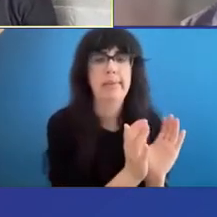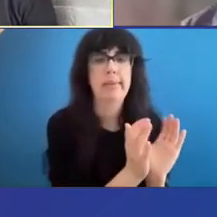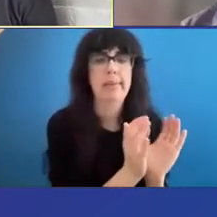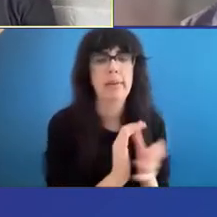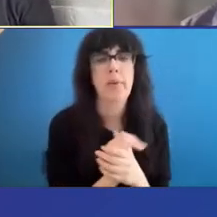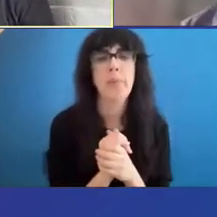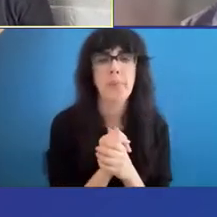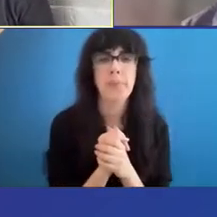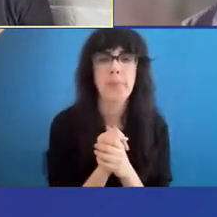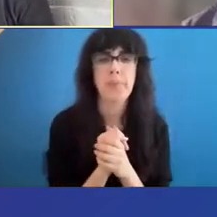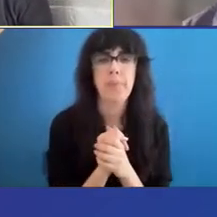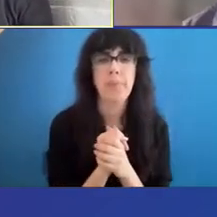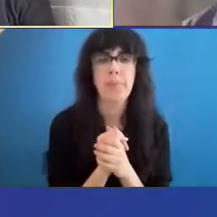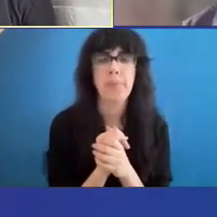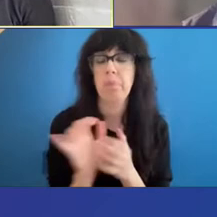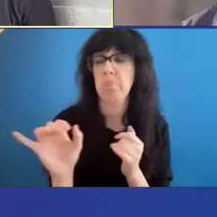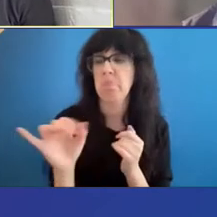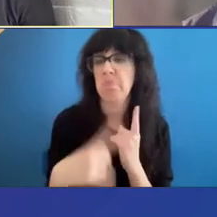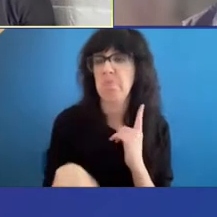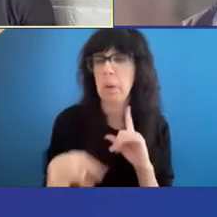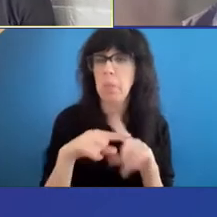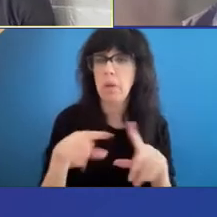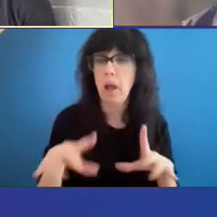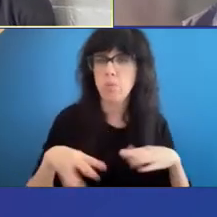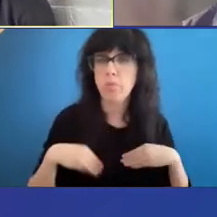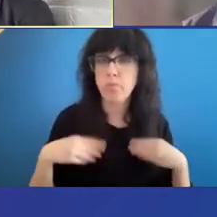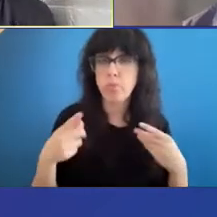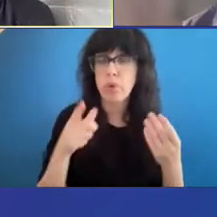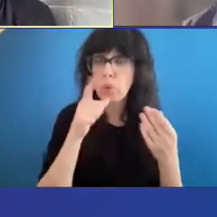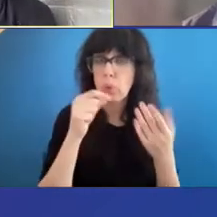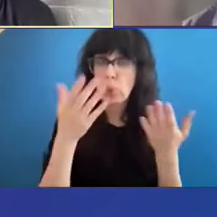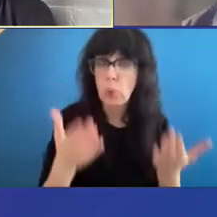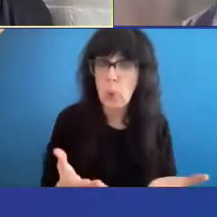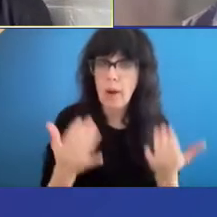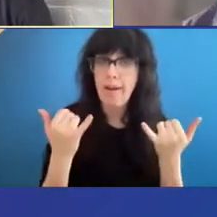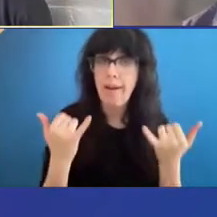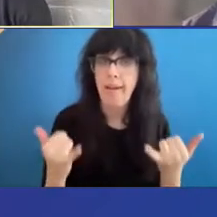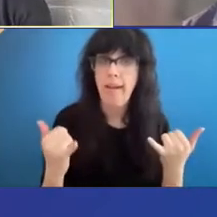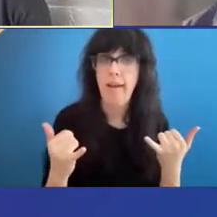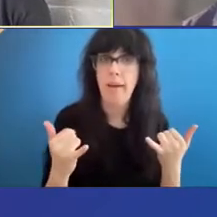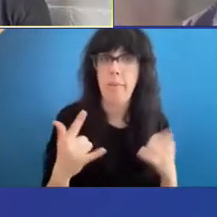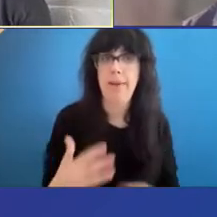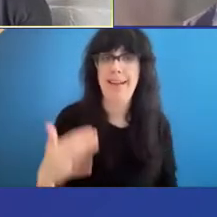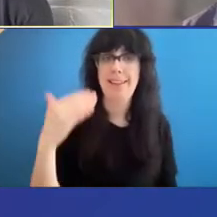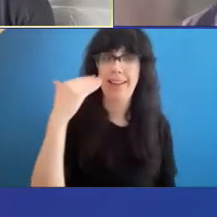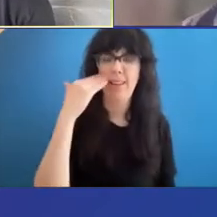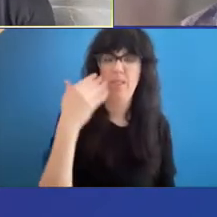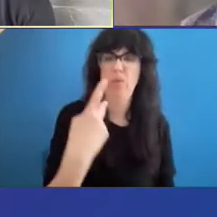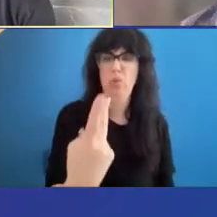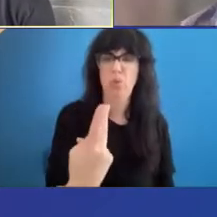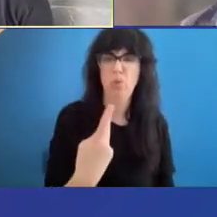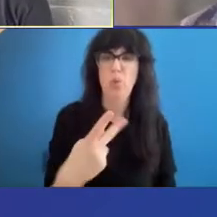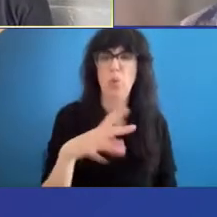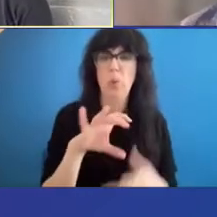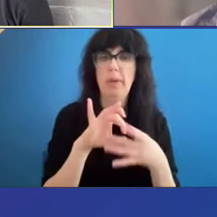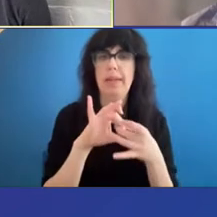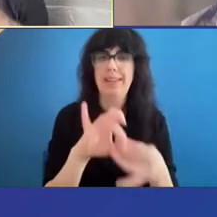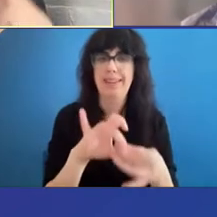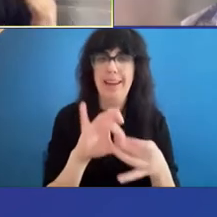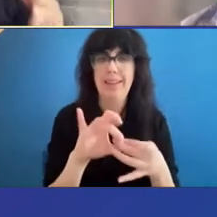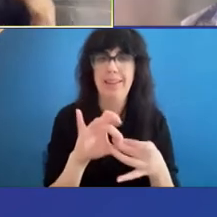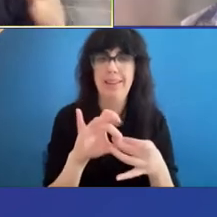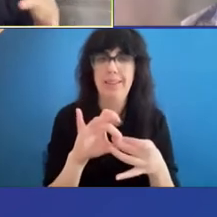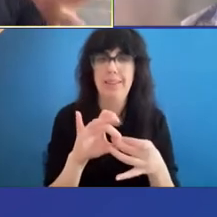And also, I will embrace you right now, because I know that we will be connected beyond